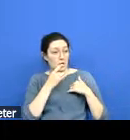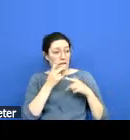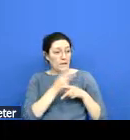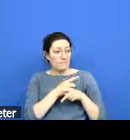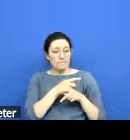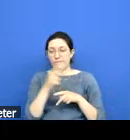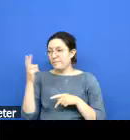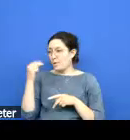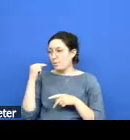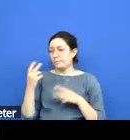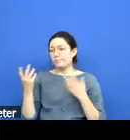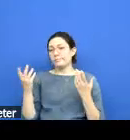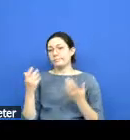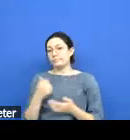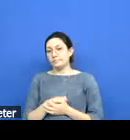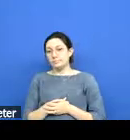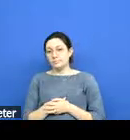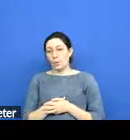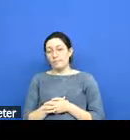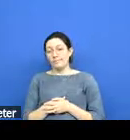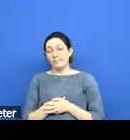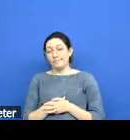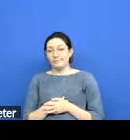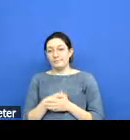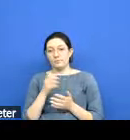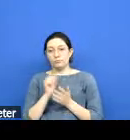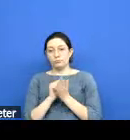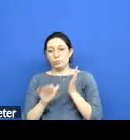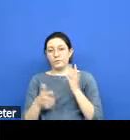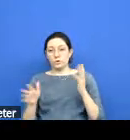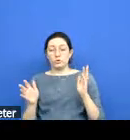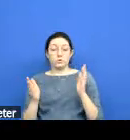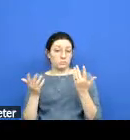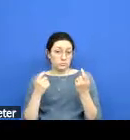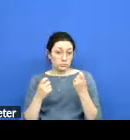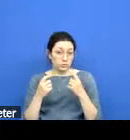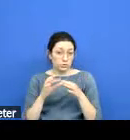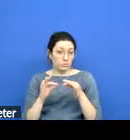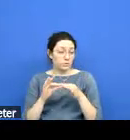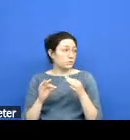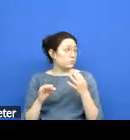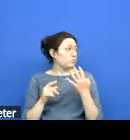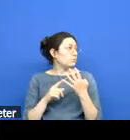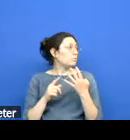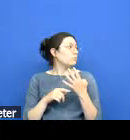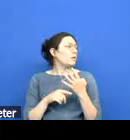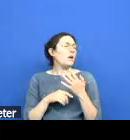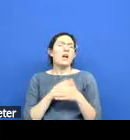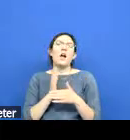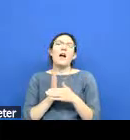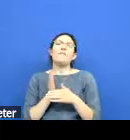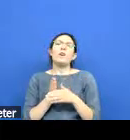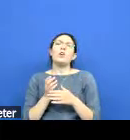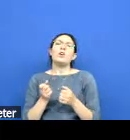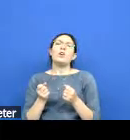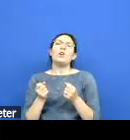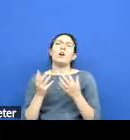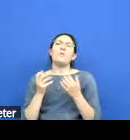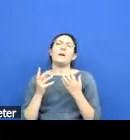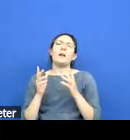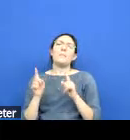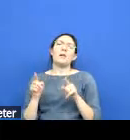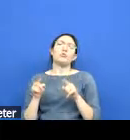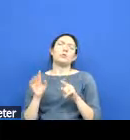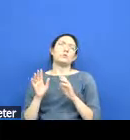light. So any other questions, comments? On average, can you say how many patrons you get there a day?